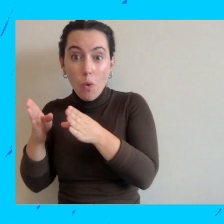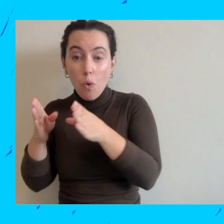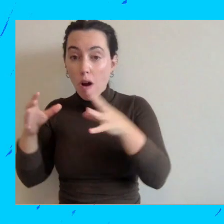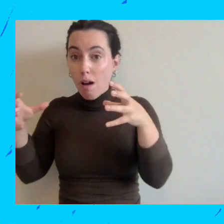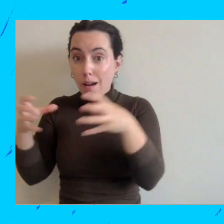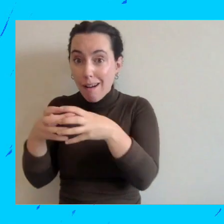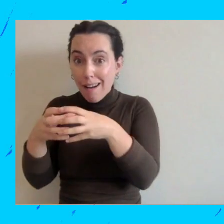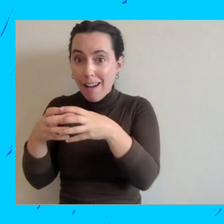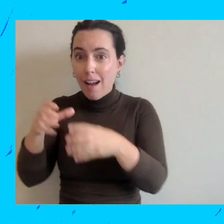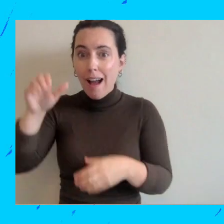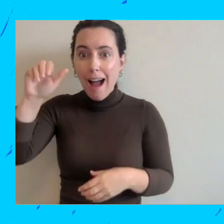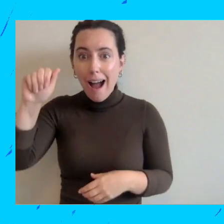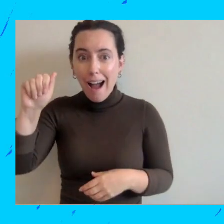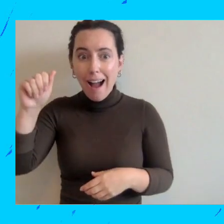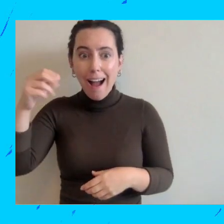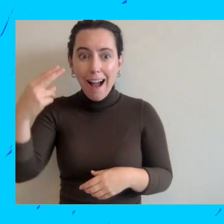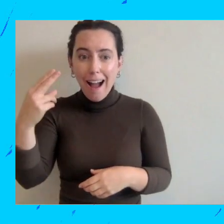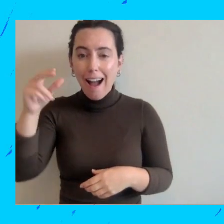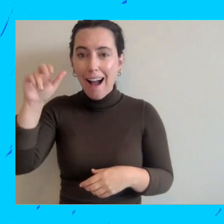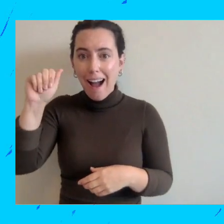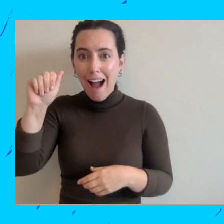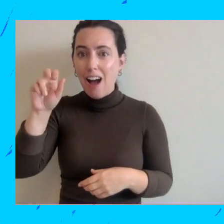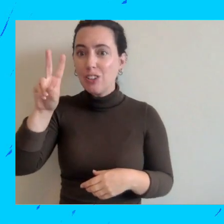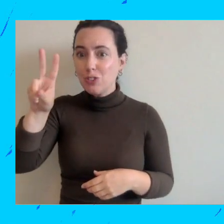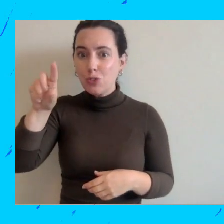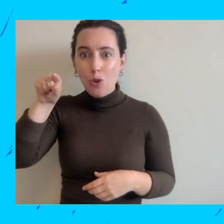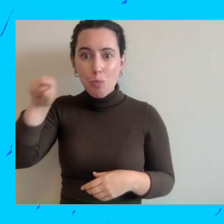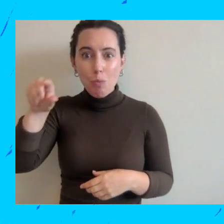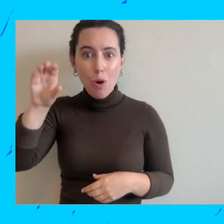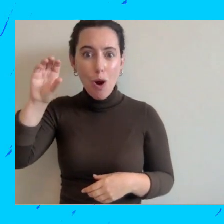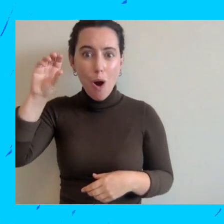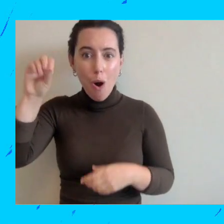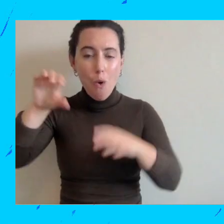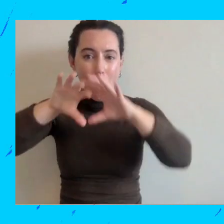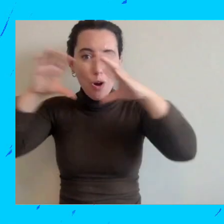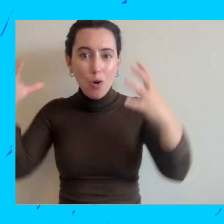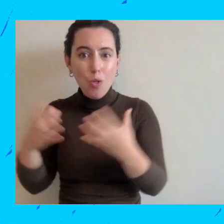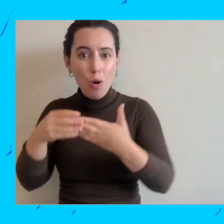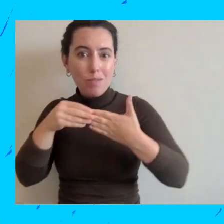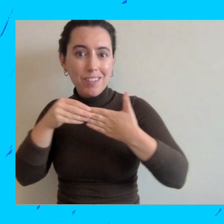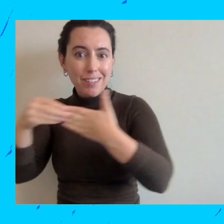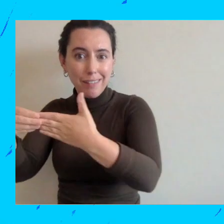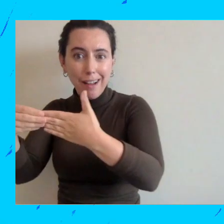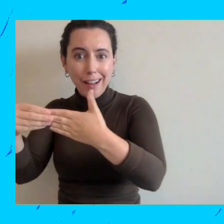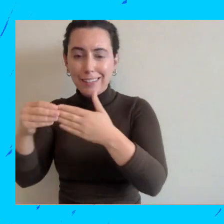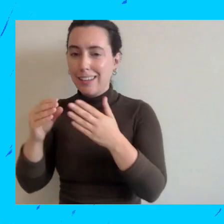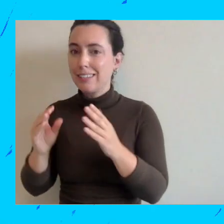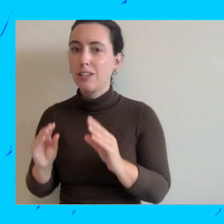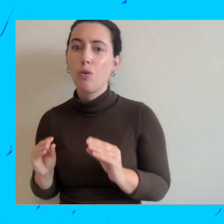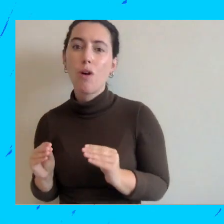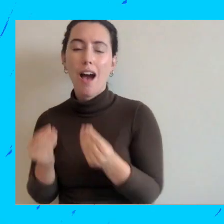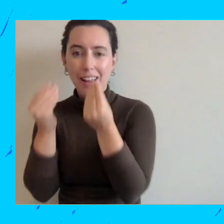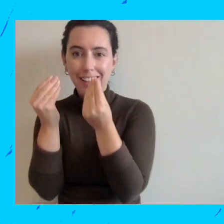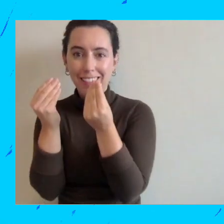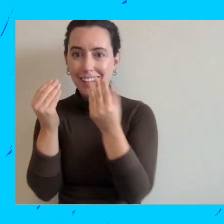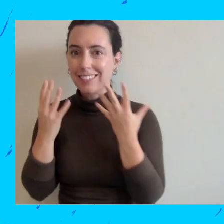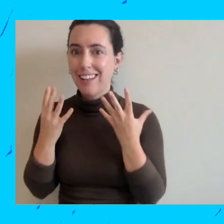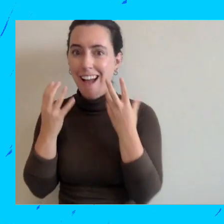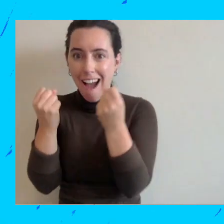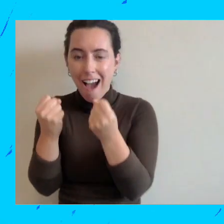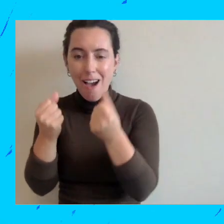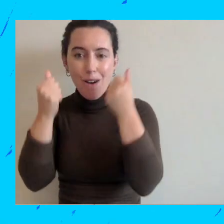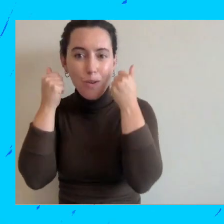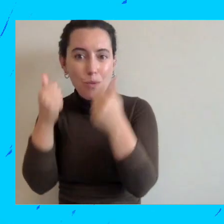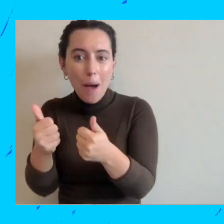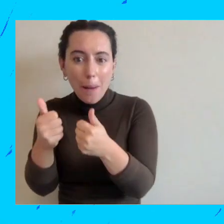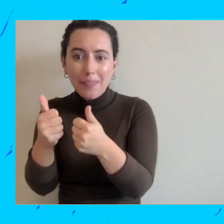AHA 2.0 Global Guidance for Accelerated Action for Adolescent Health and Well-being. That's an interactive session to showcase country